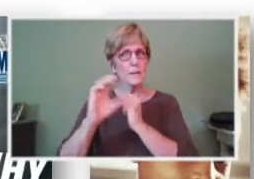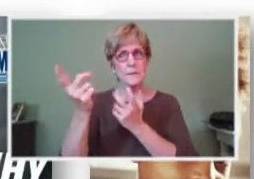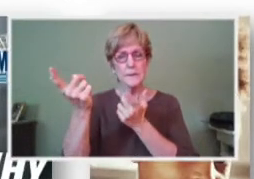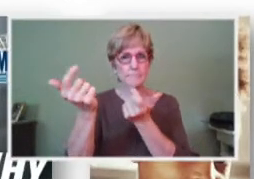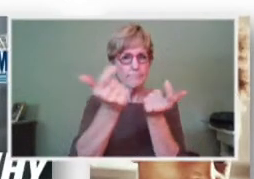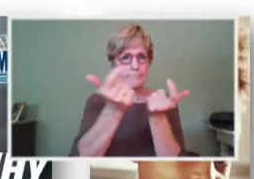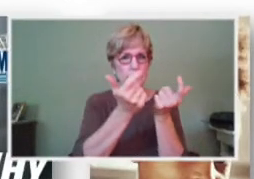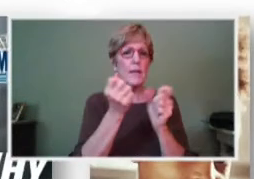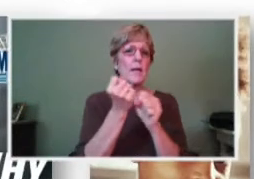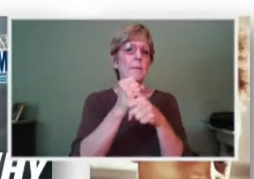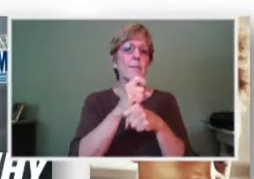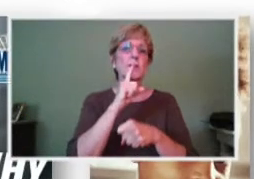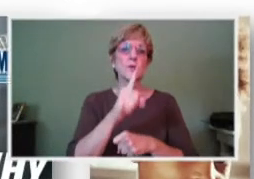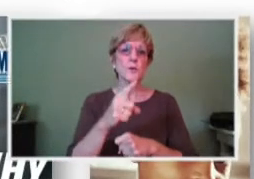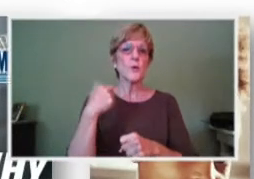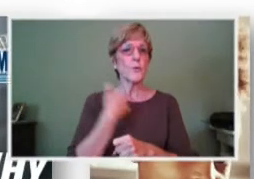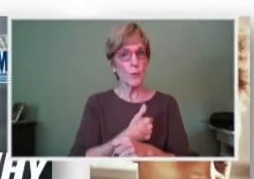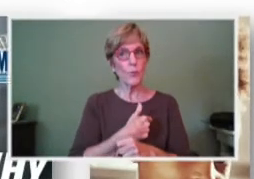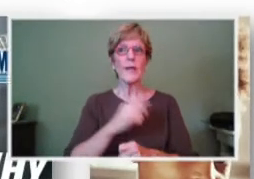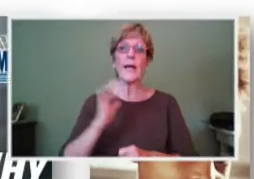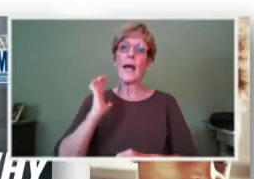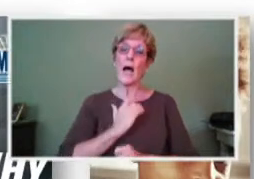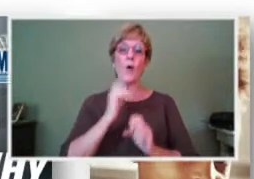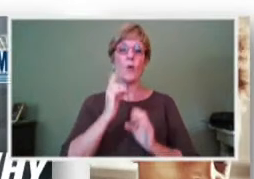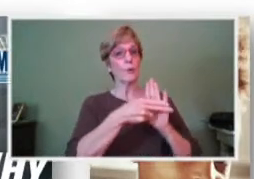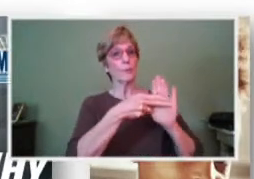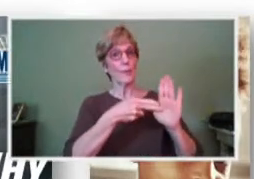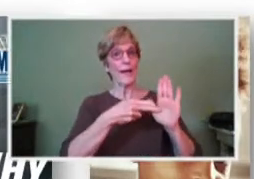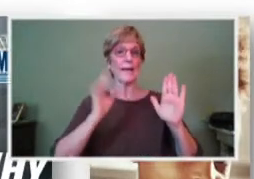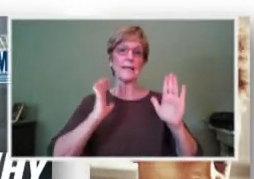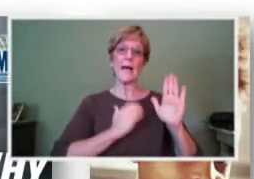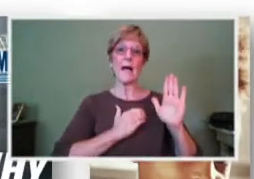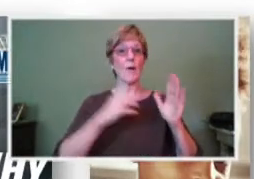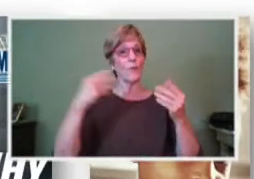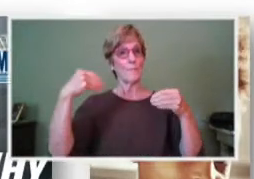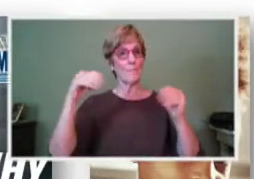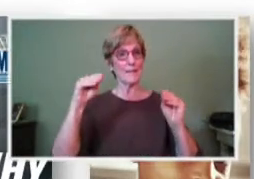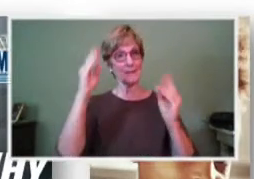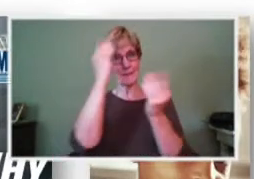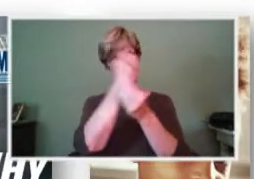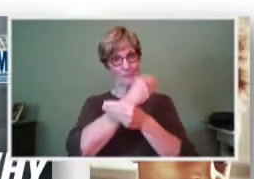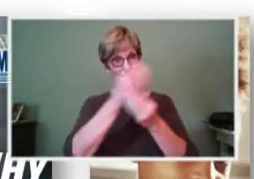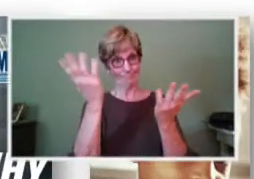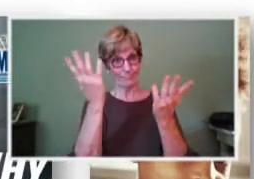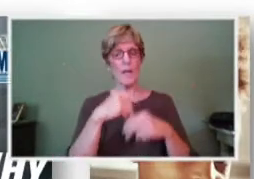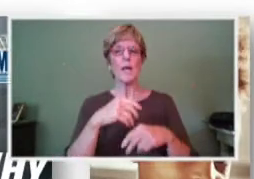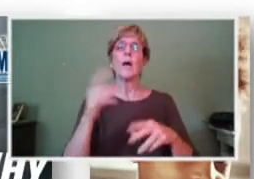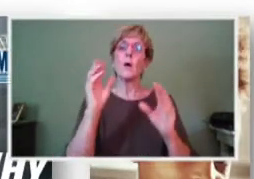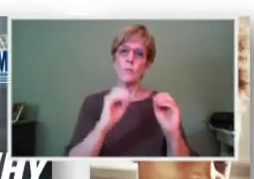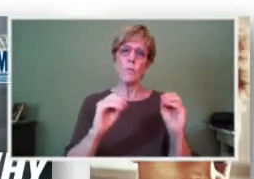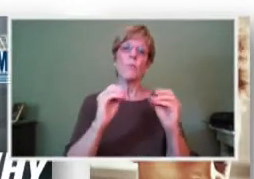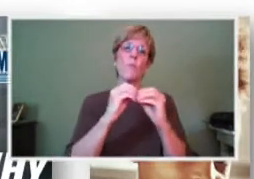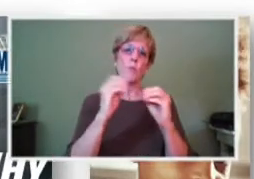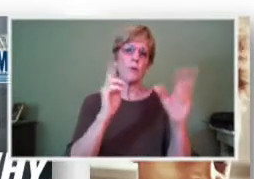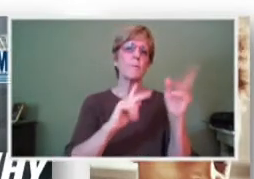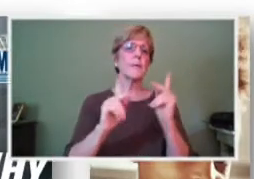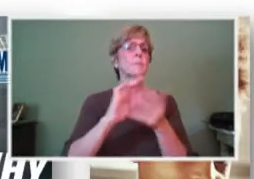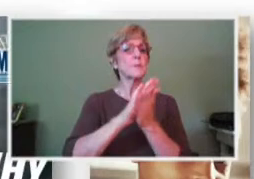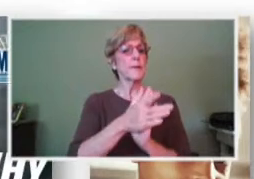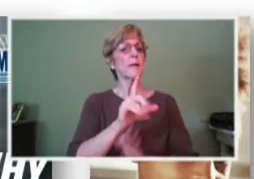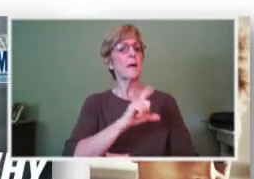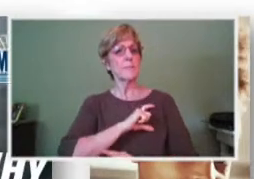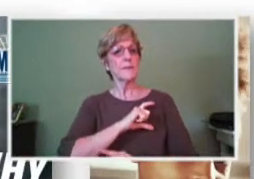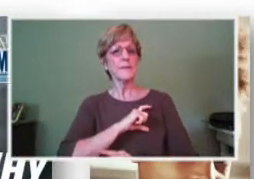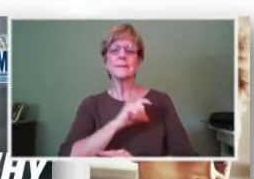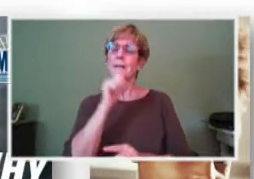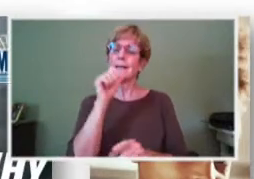make sure that we get our brand and our message out so that we can attract more people to become police officers, not just as a job,